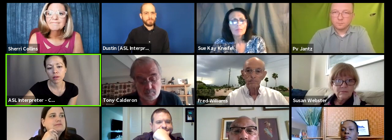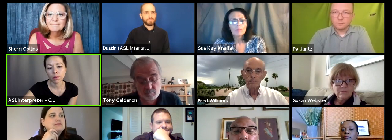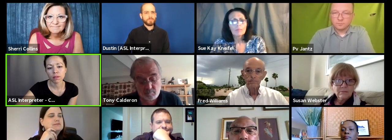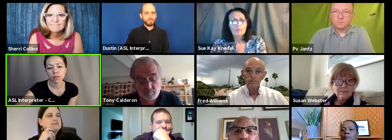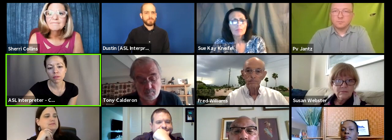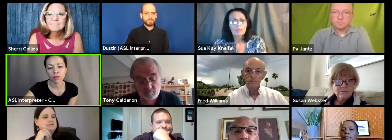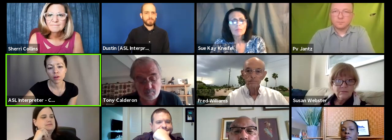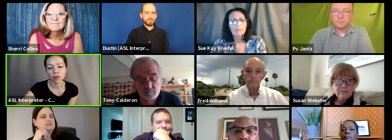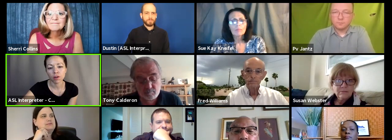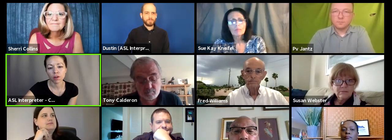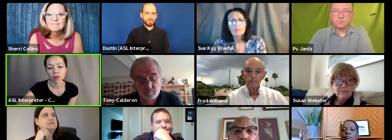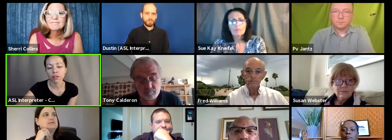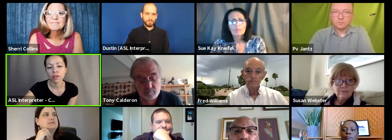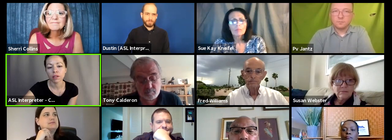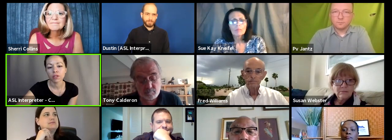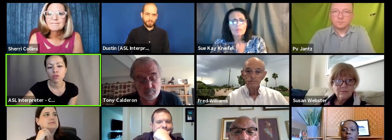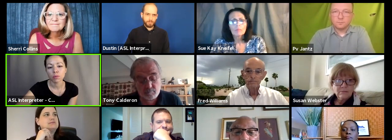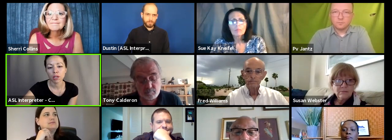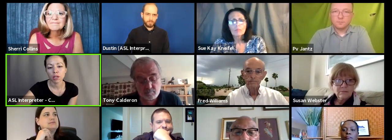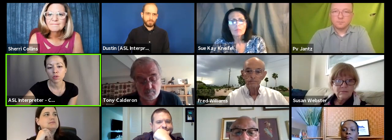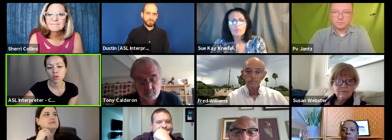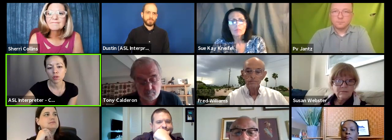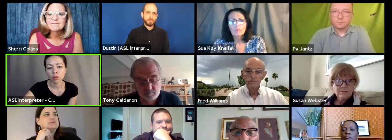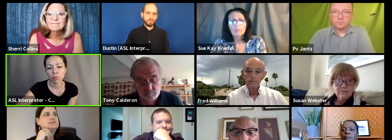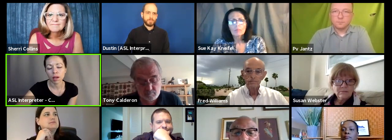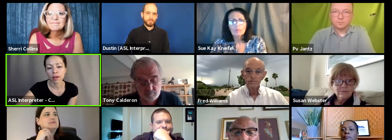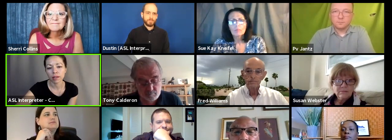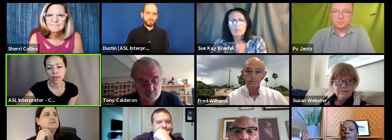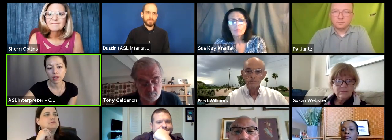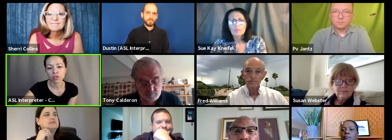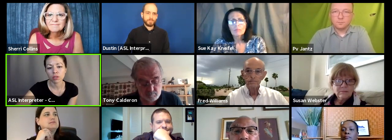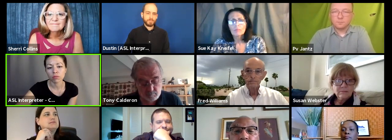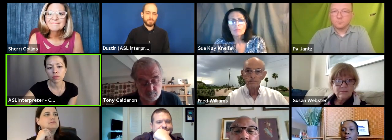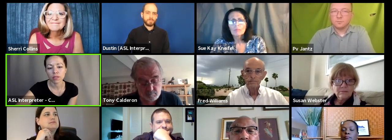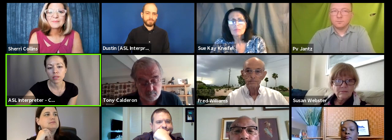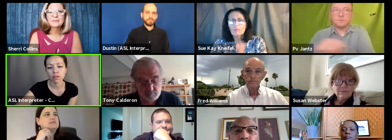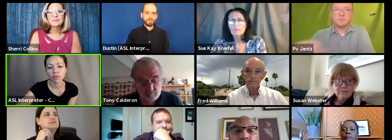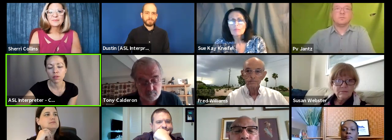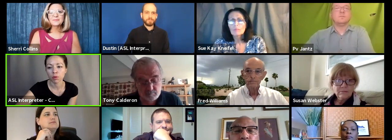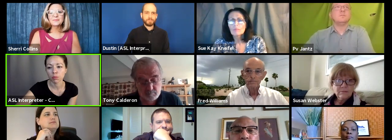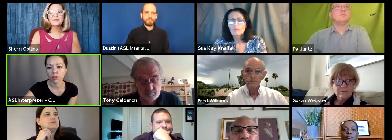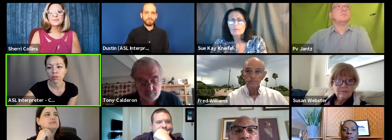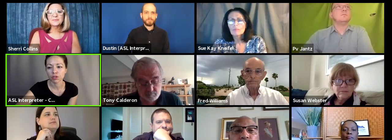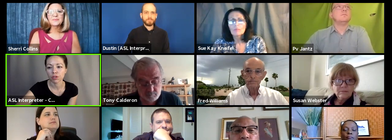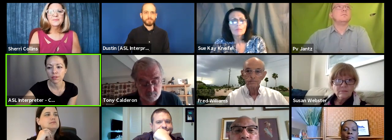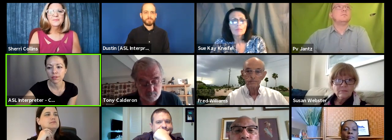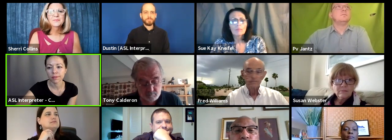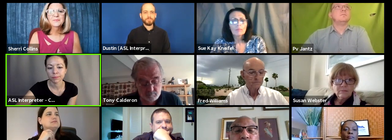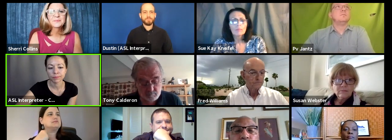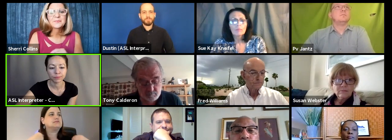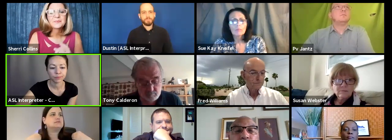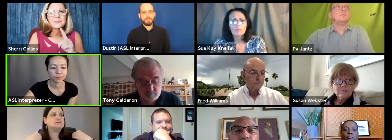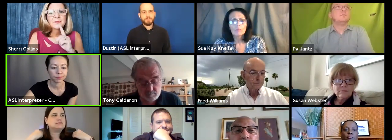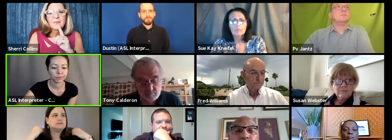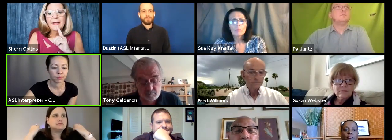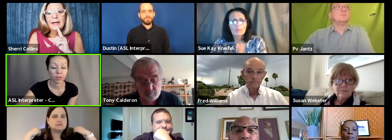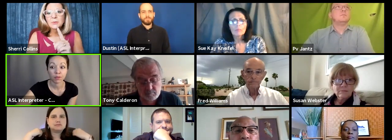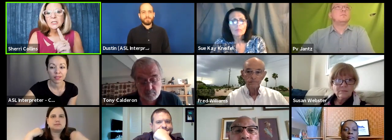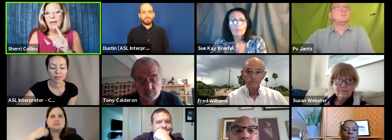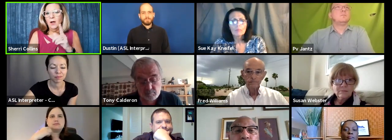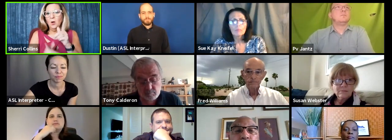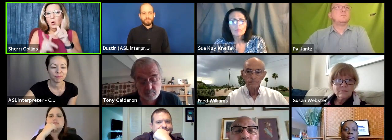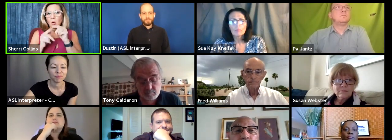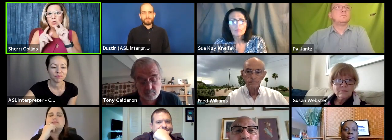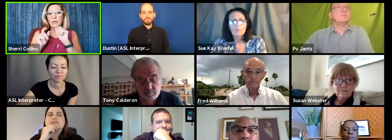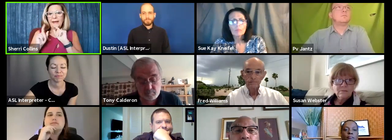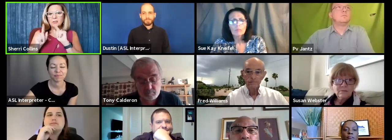is helping the deaf and hard of hearing to be able to apply and actually receive unemployment insurance?